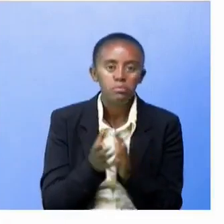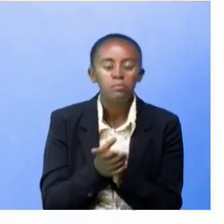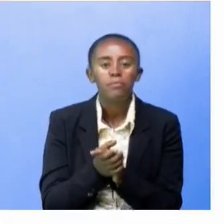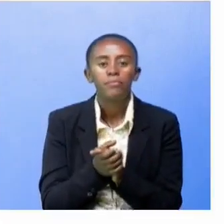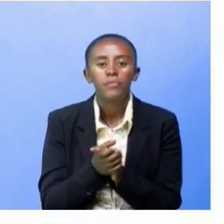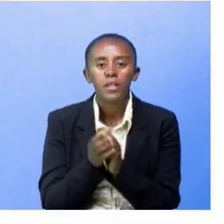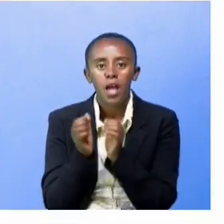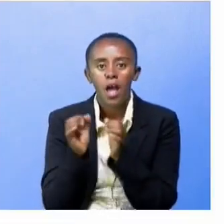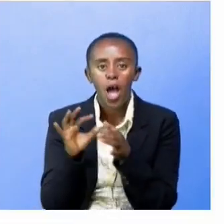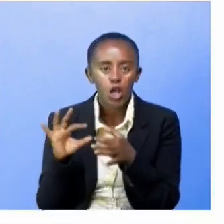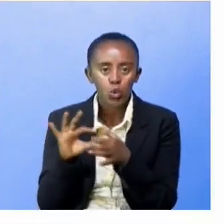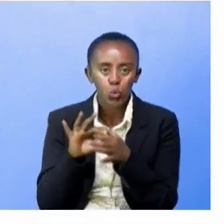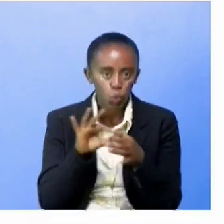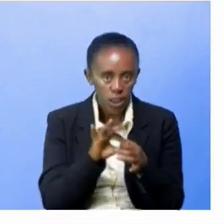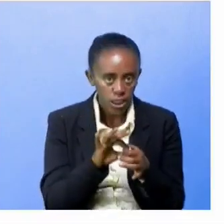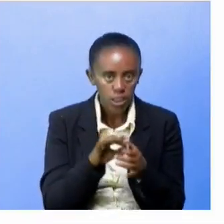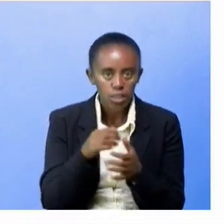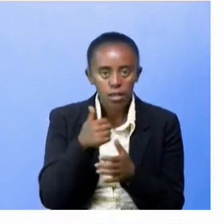associated